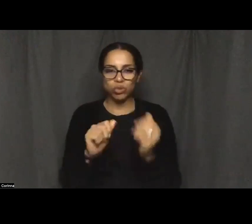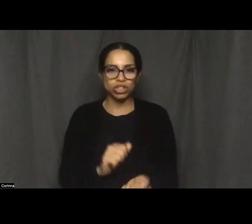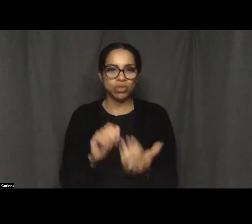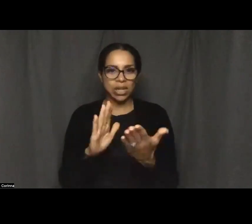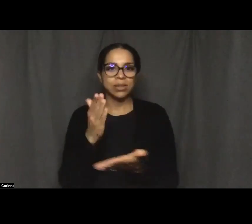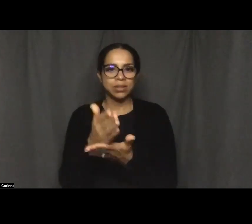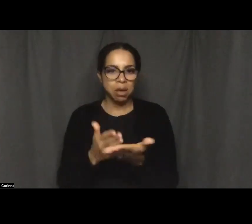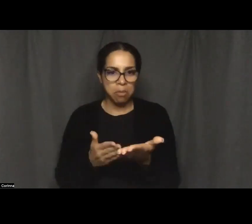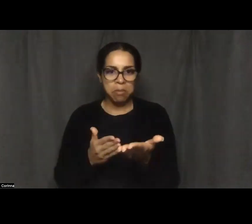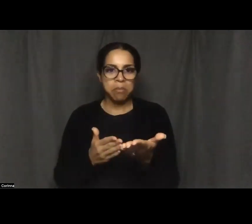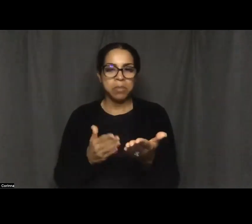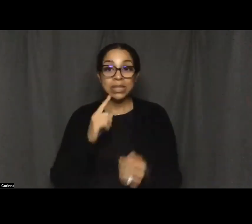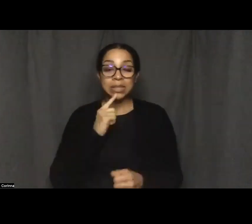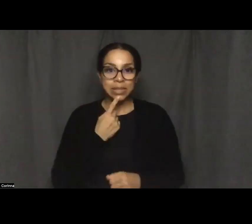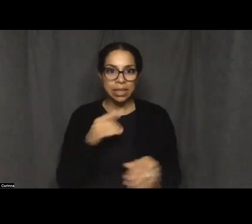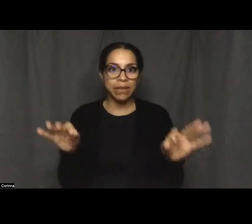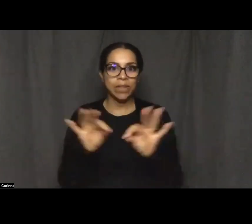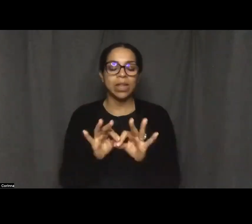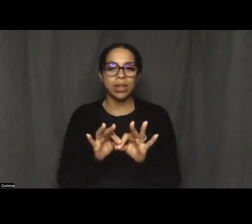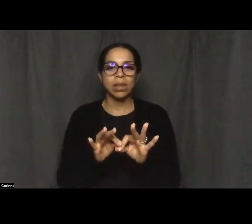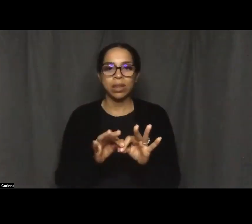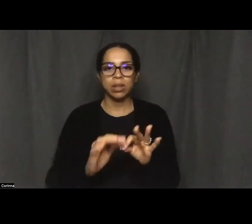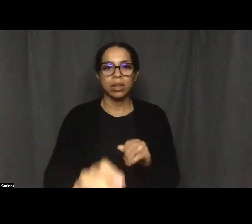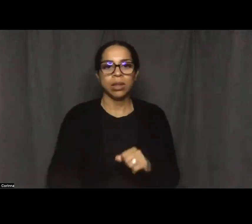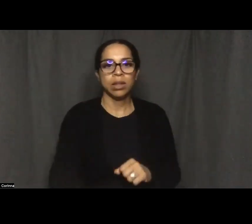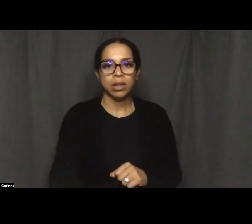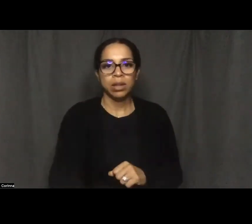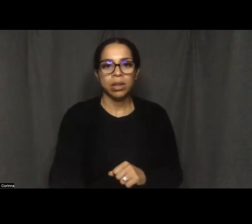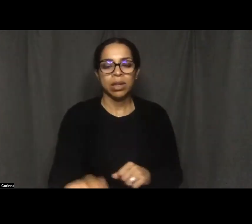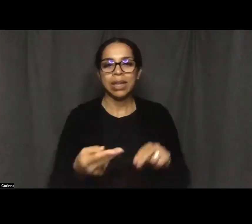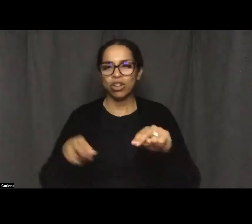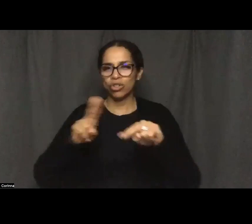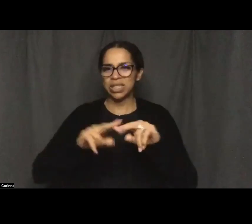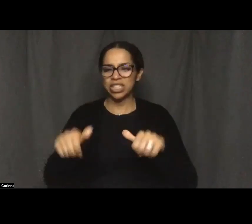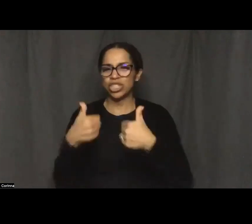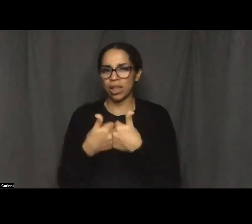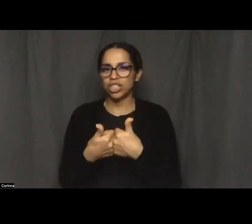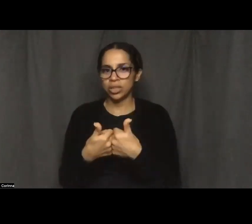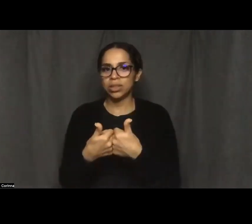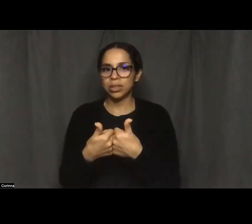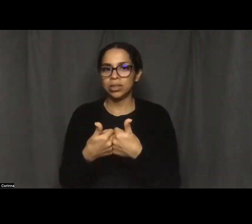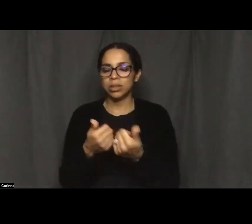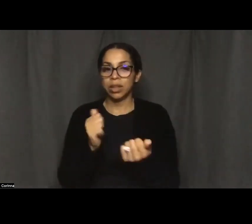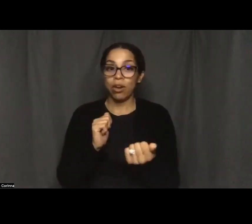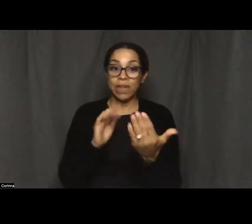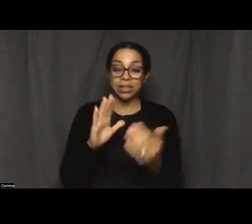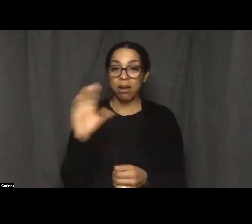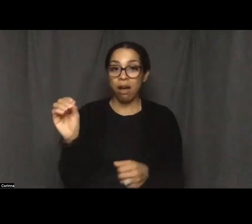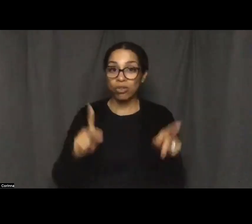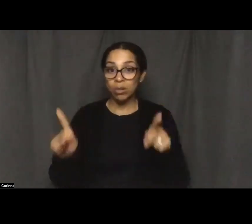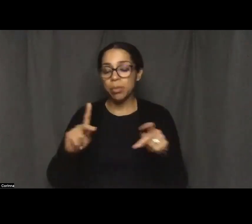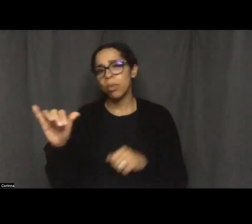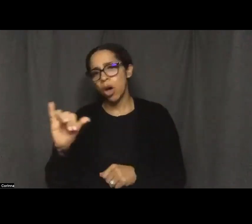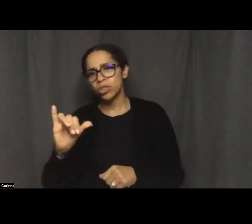these significant and increasing challenges that are facing Coloradans, but also the